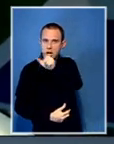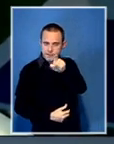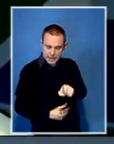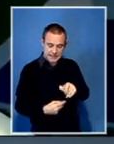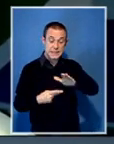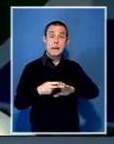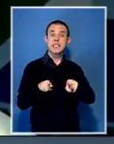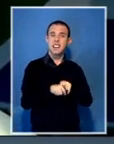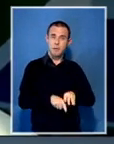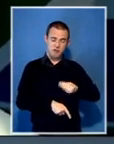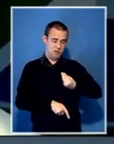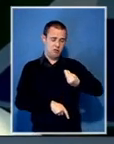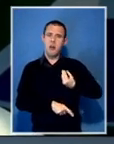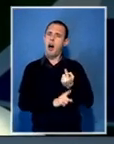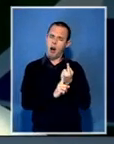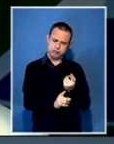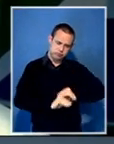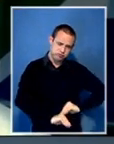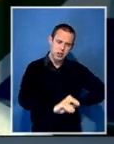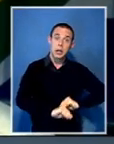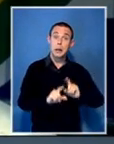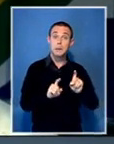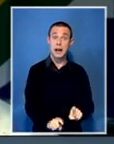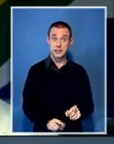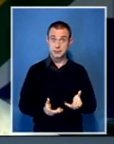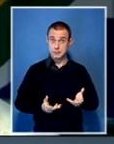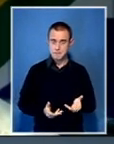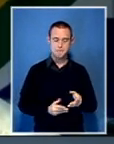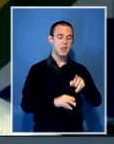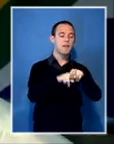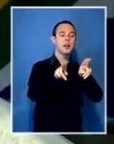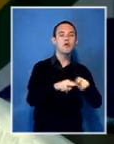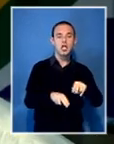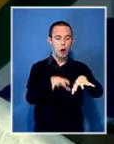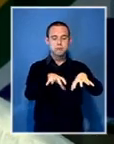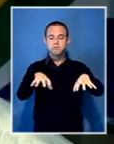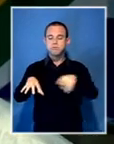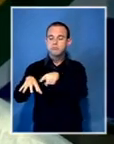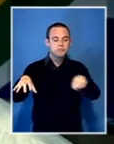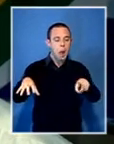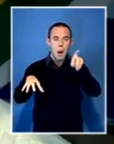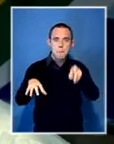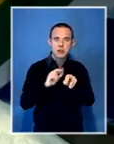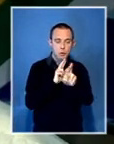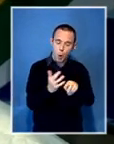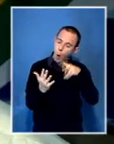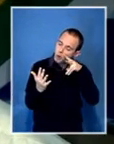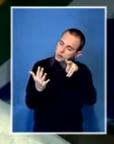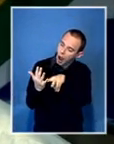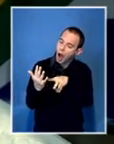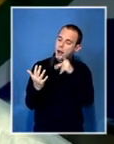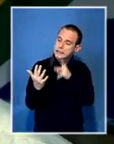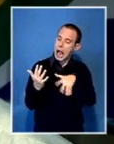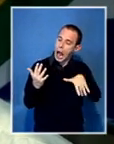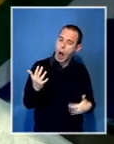should examine this report and have a program of transforming itself, because annually